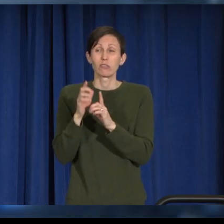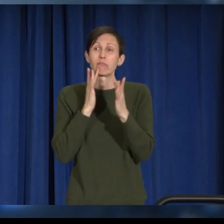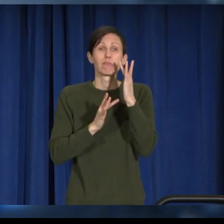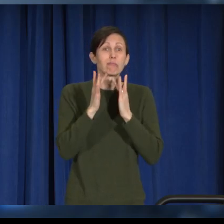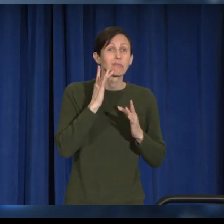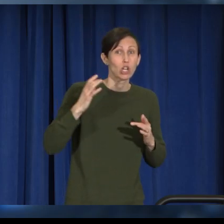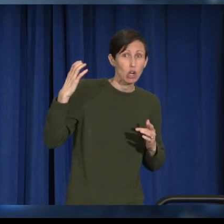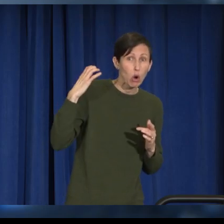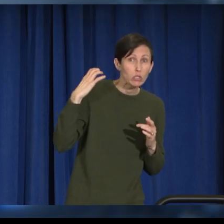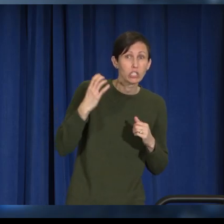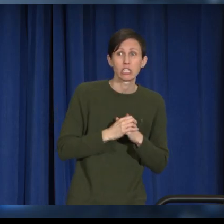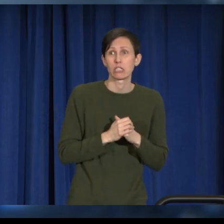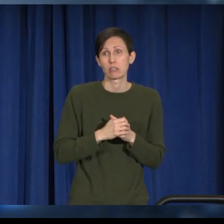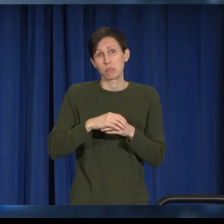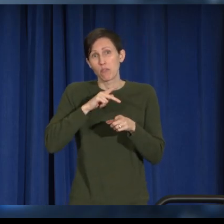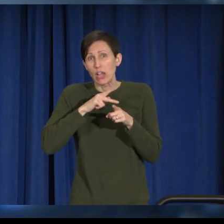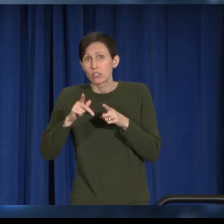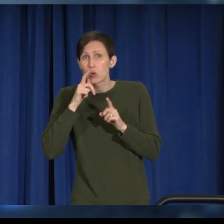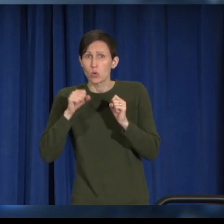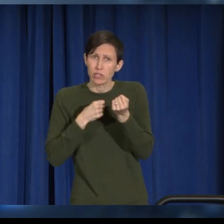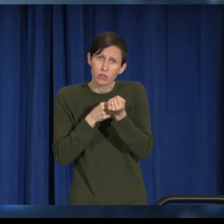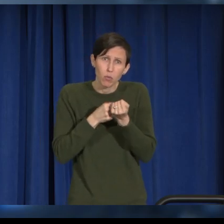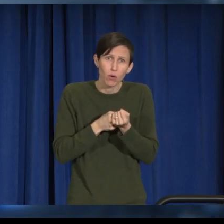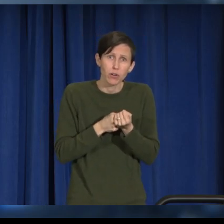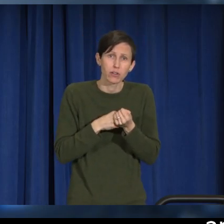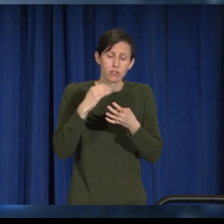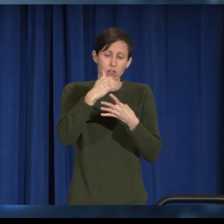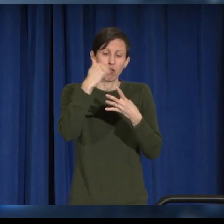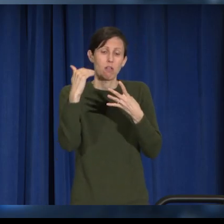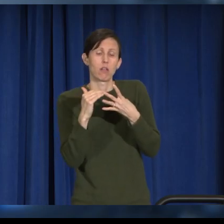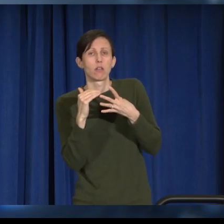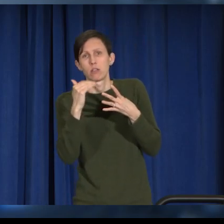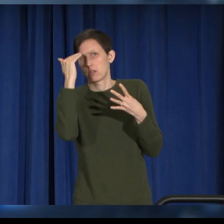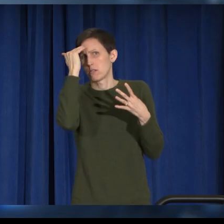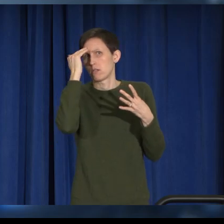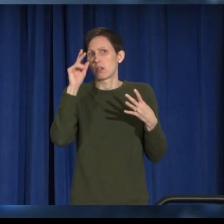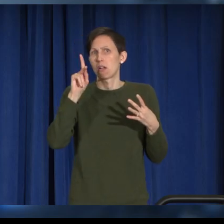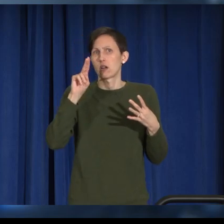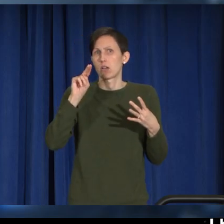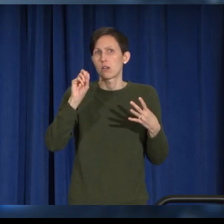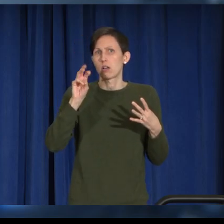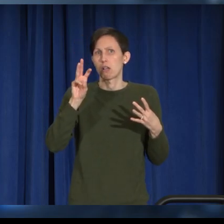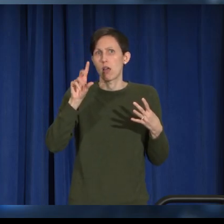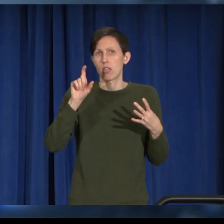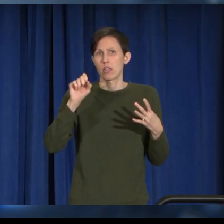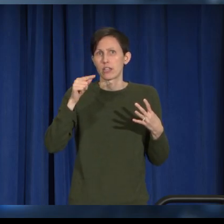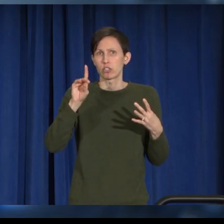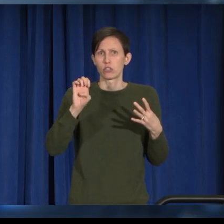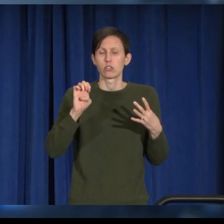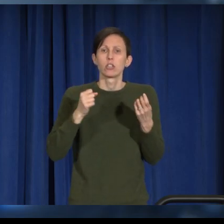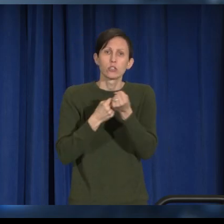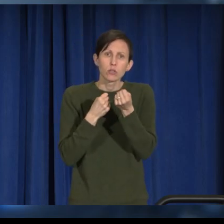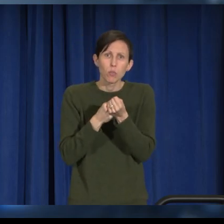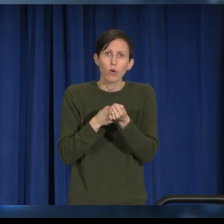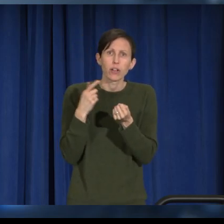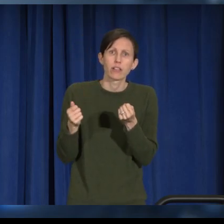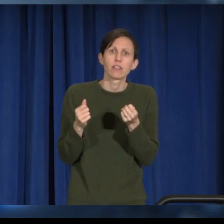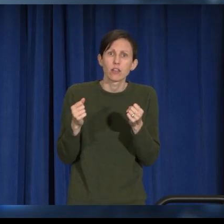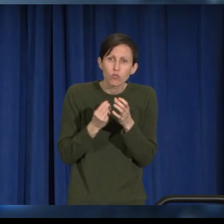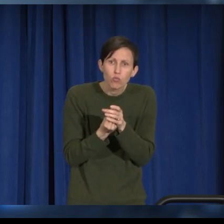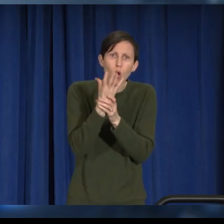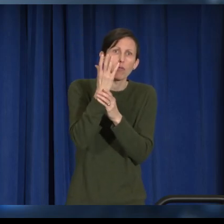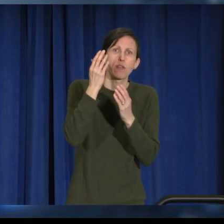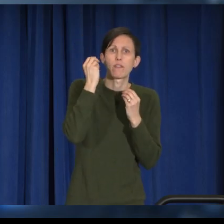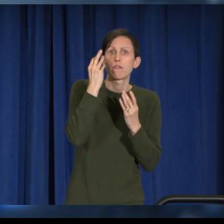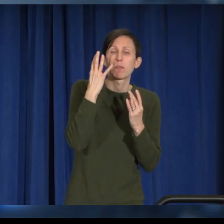that can support such programming, which then gets us to knowledge, is supporting the drive and growth of information